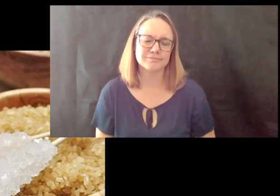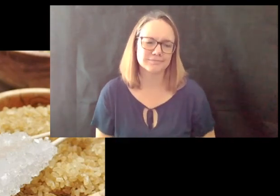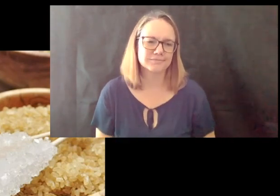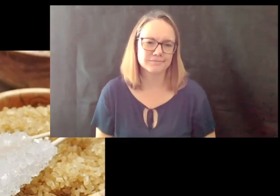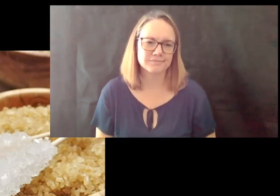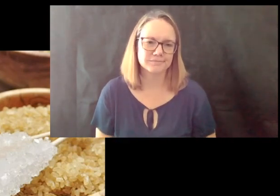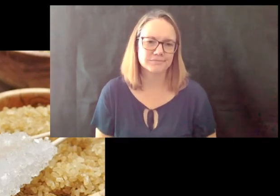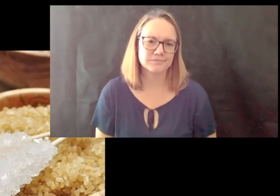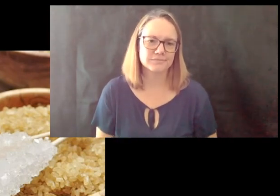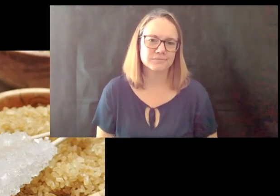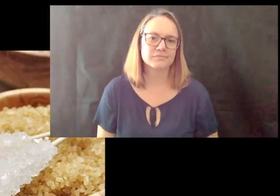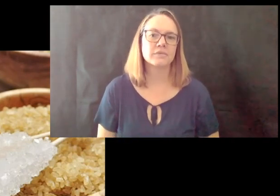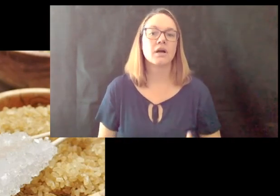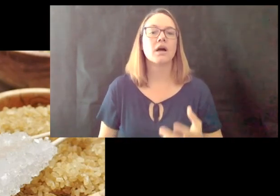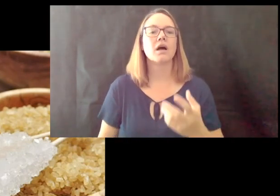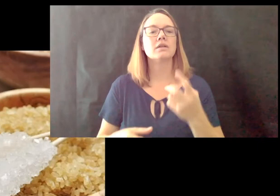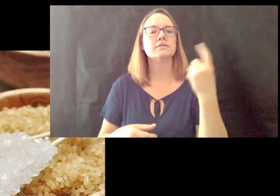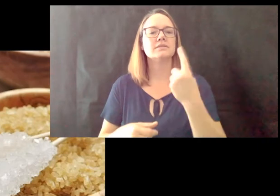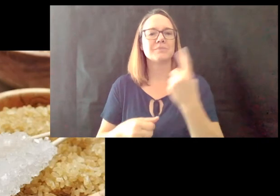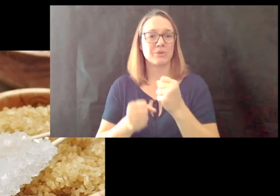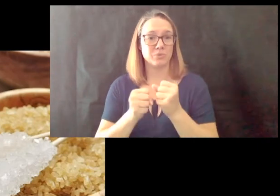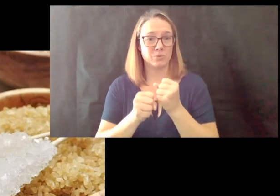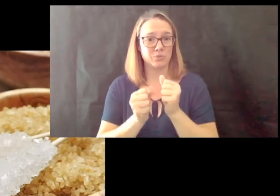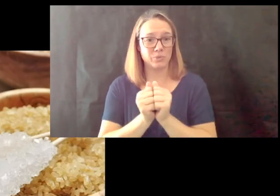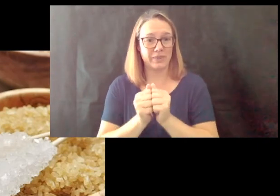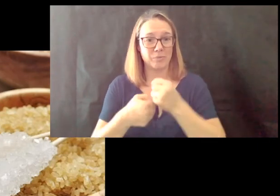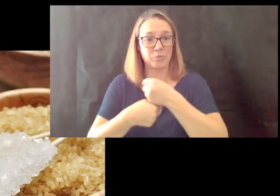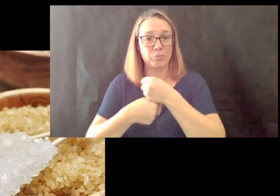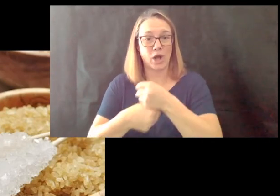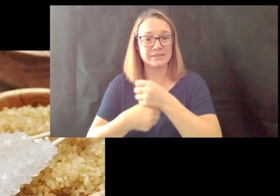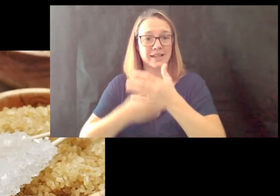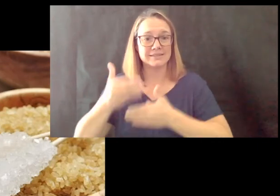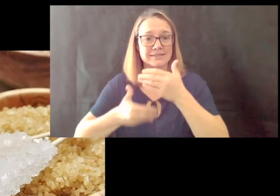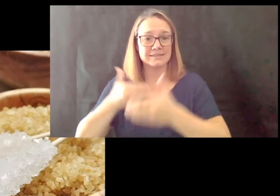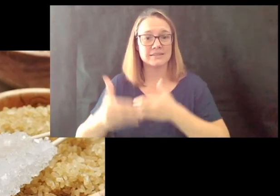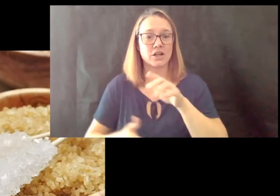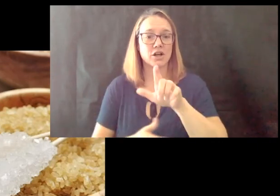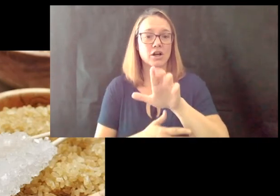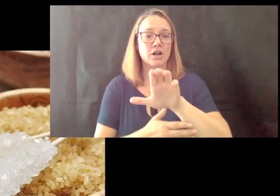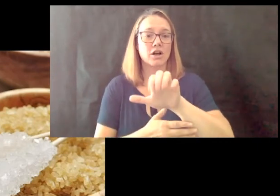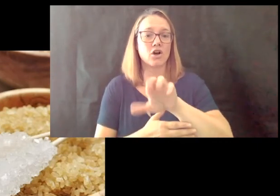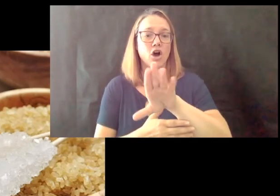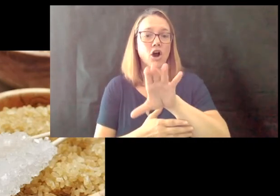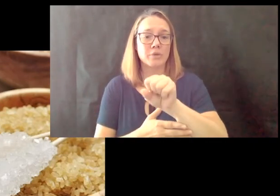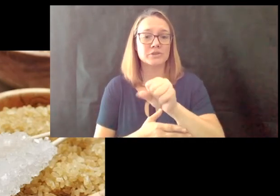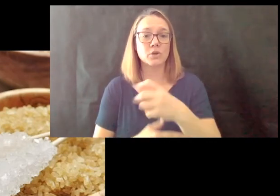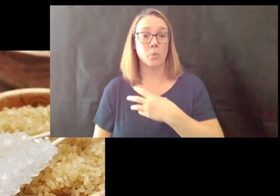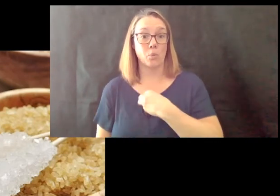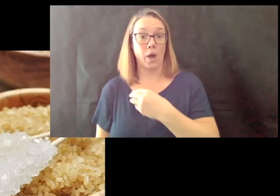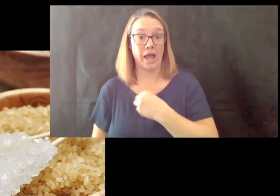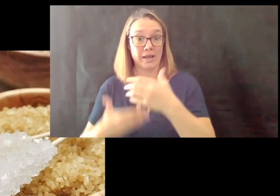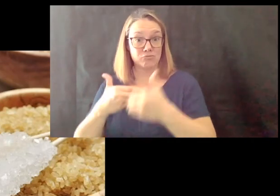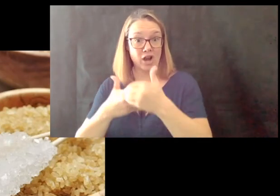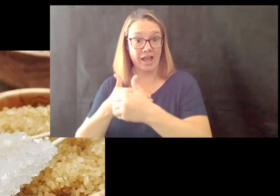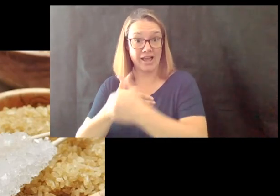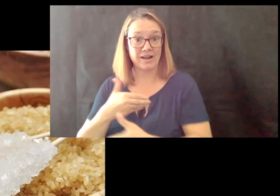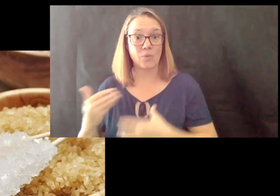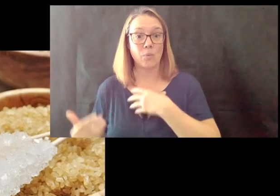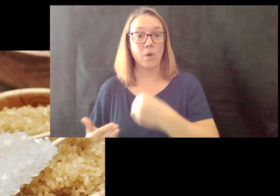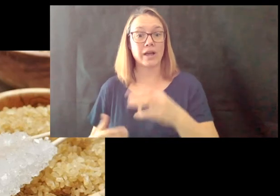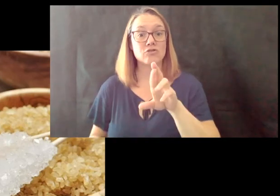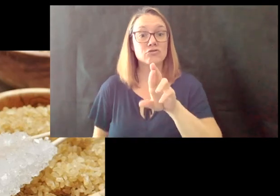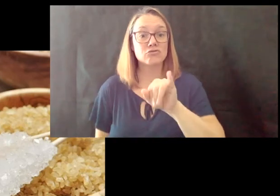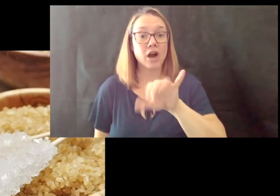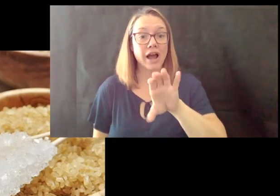put in these. Anything with a processed carbohydrate, such as white bread, white rice, and most